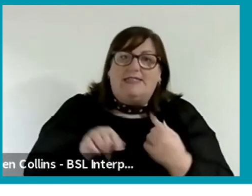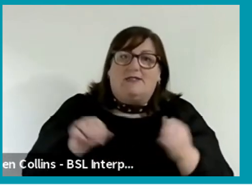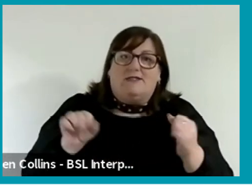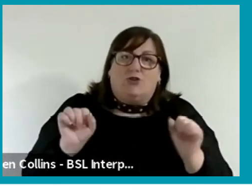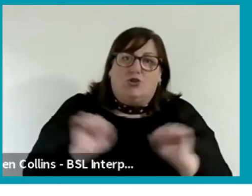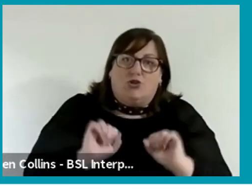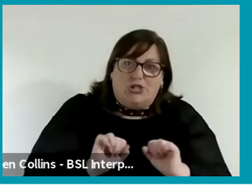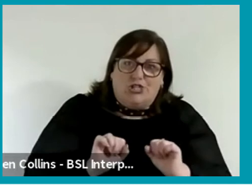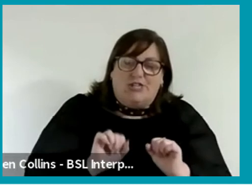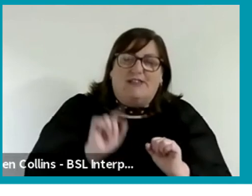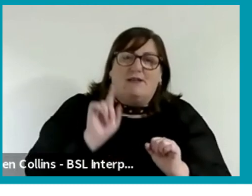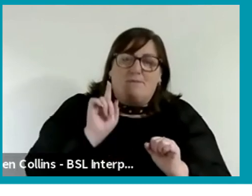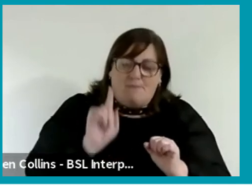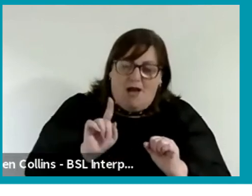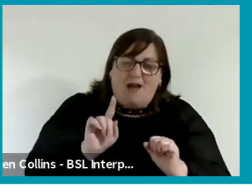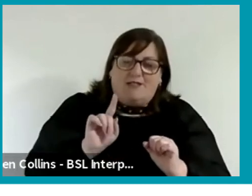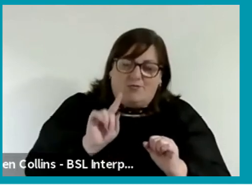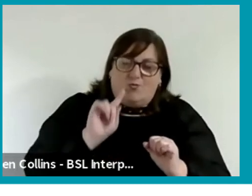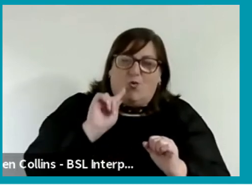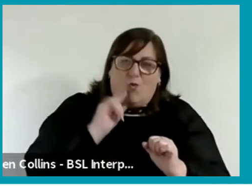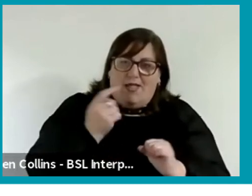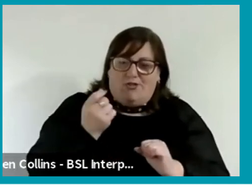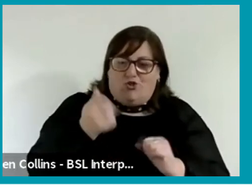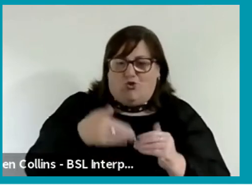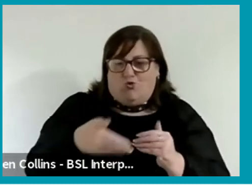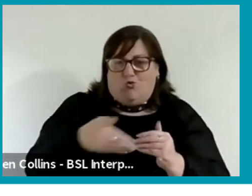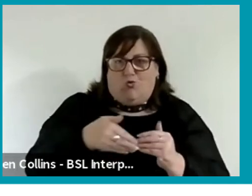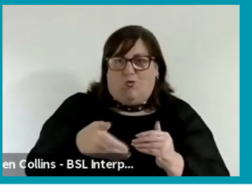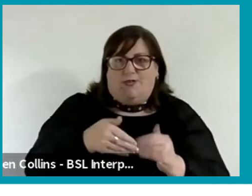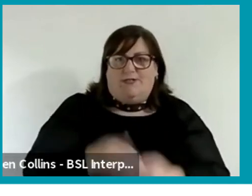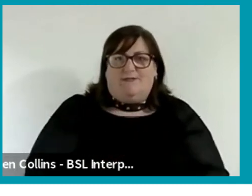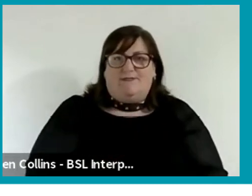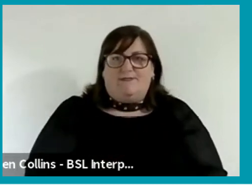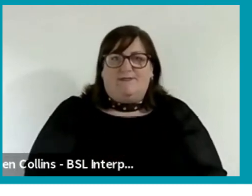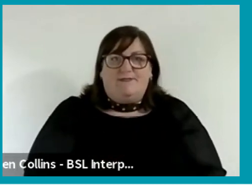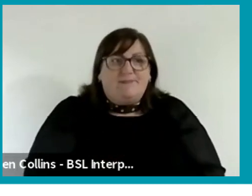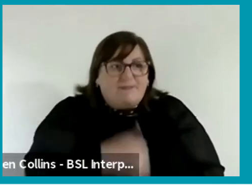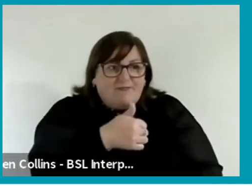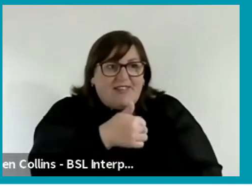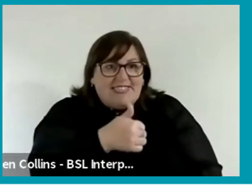to start very, very soon. Fabulous. So watch the space.